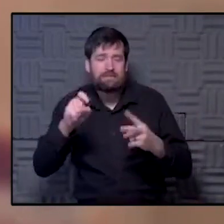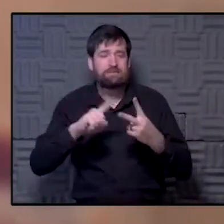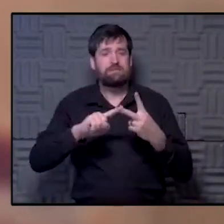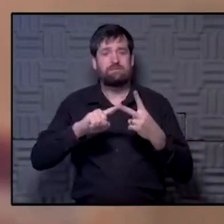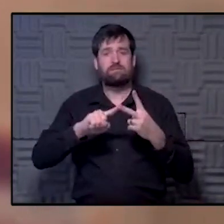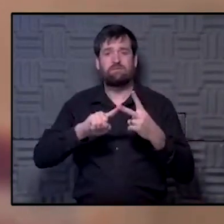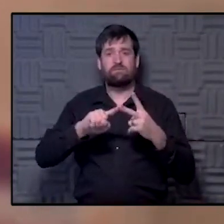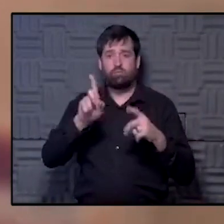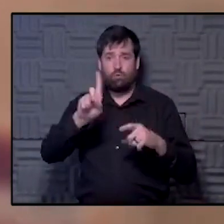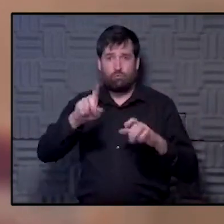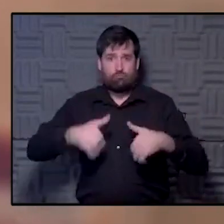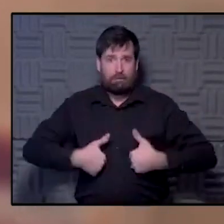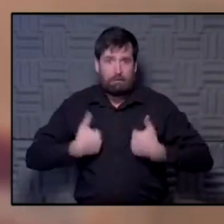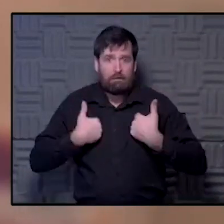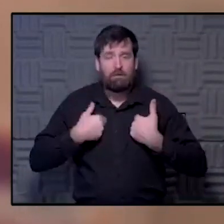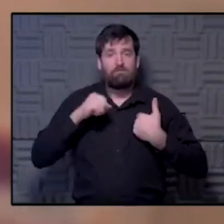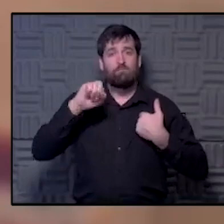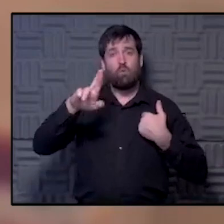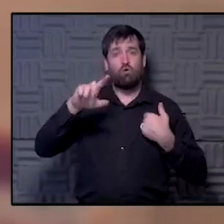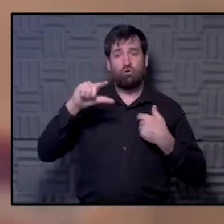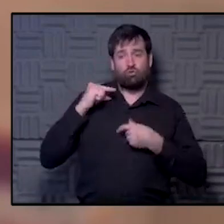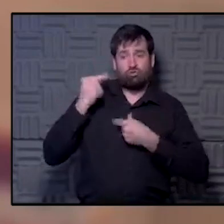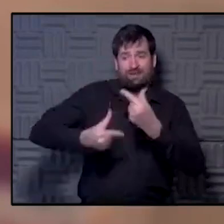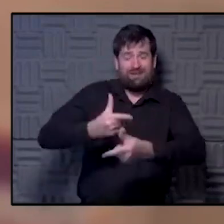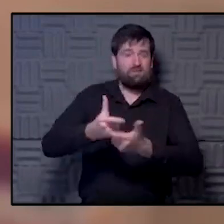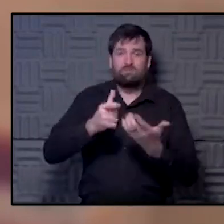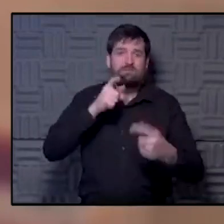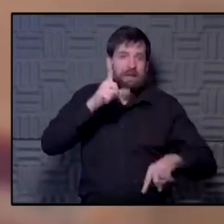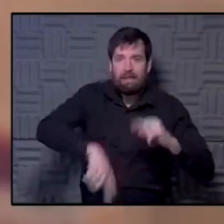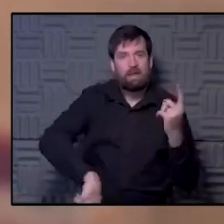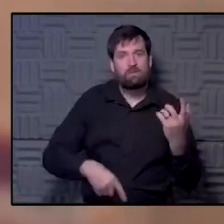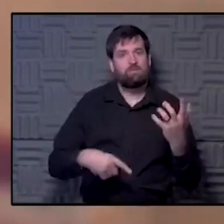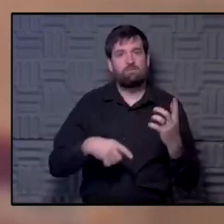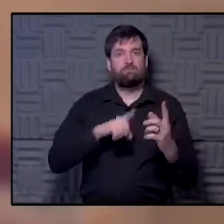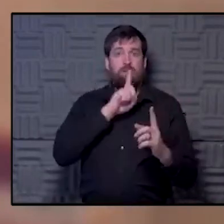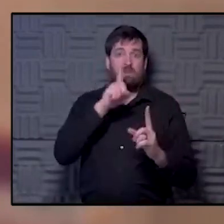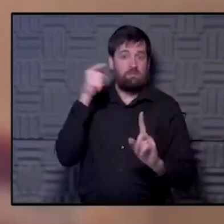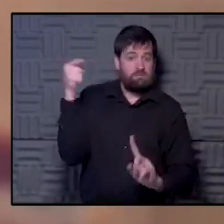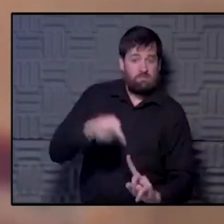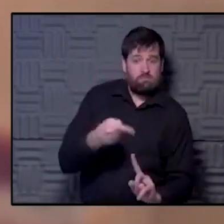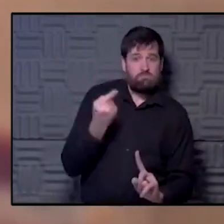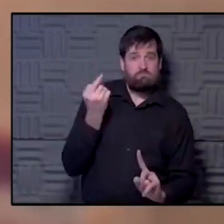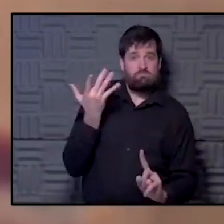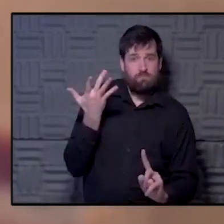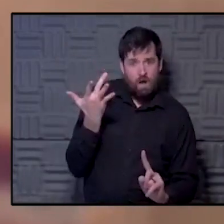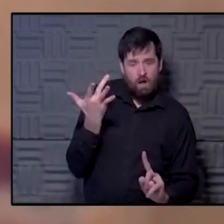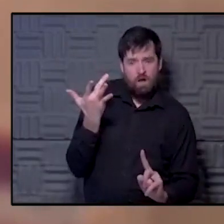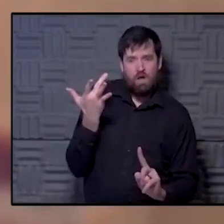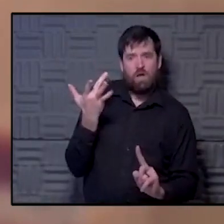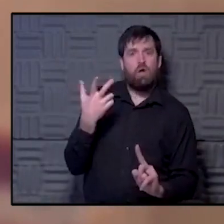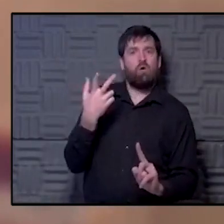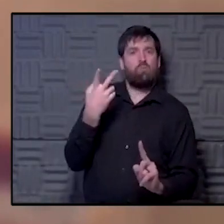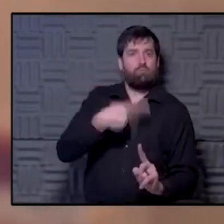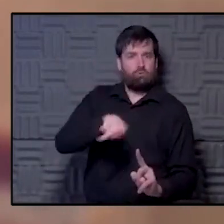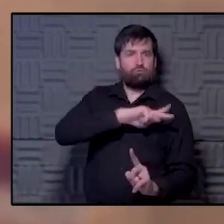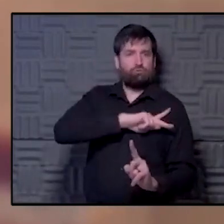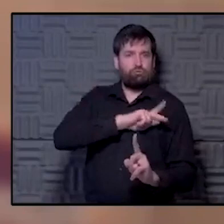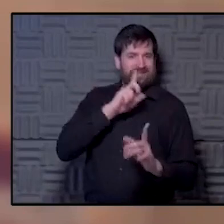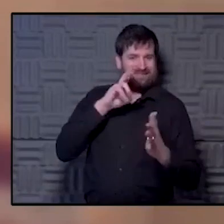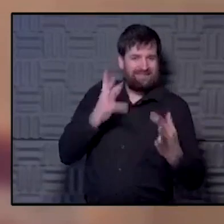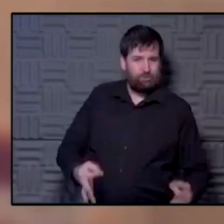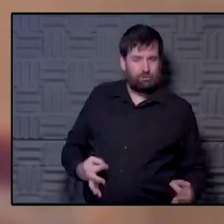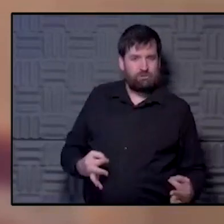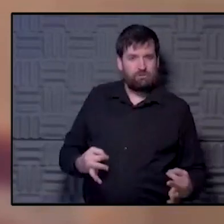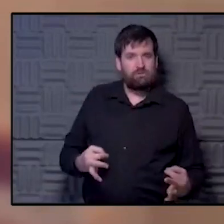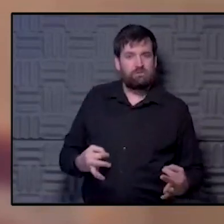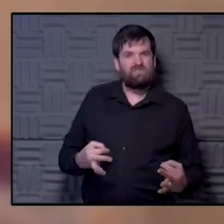geographic area or genetics. They really come down to, the personal decisions of care that